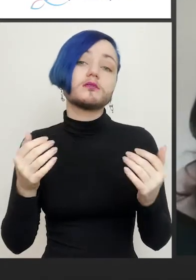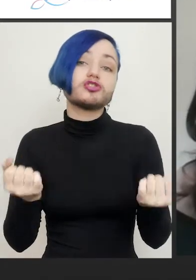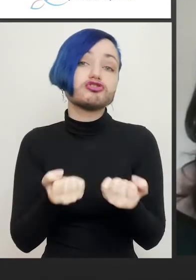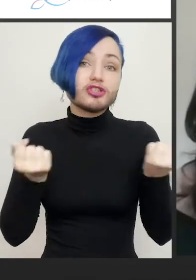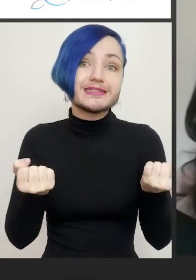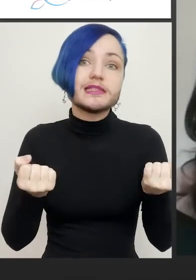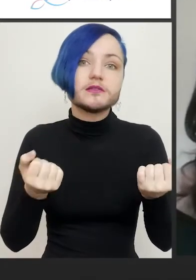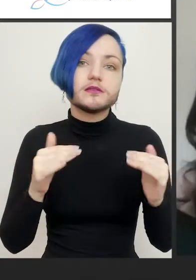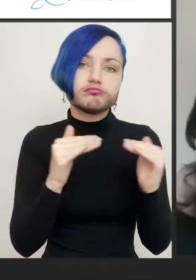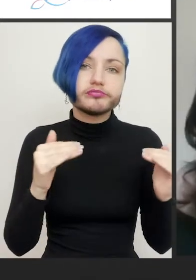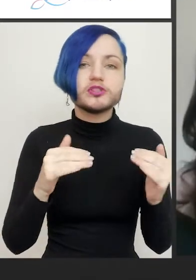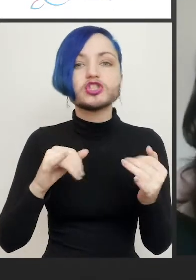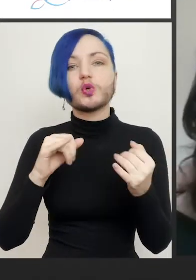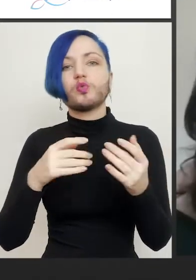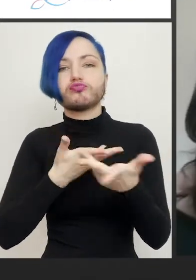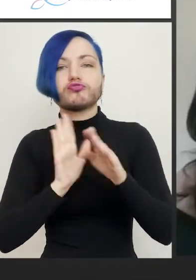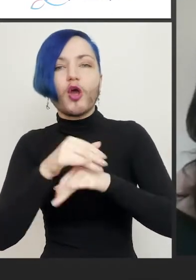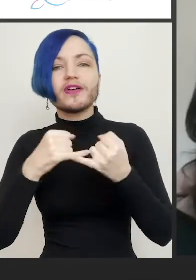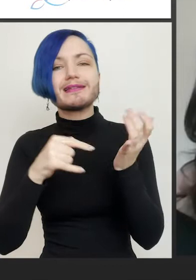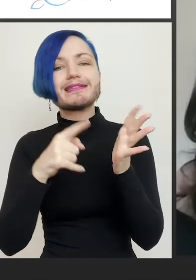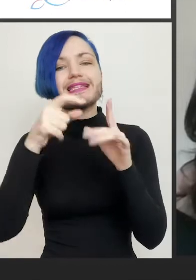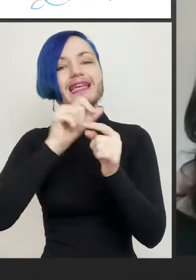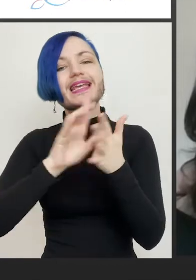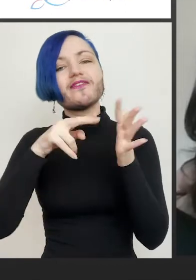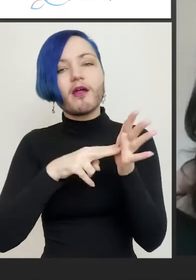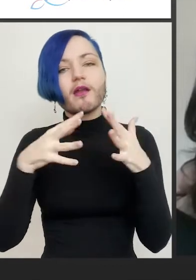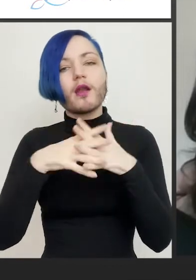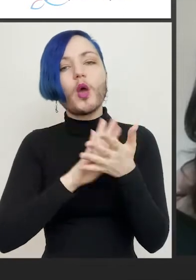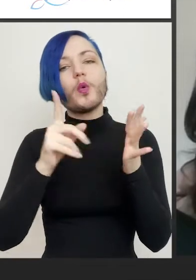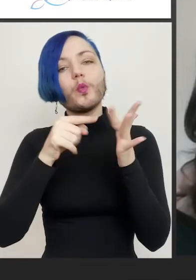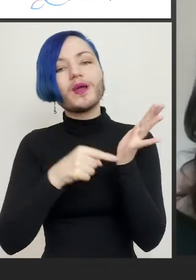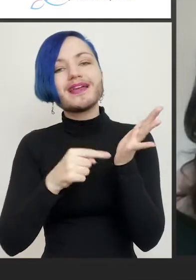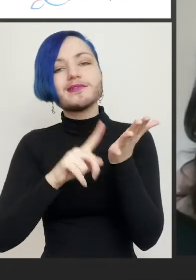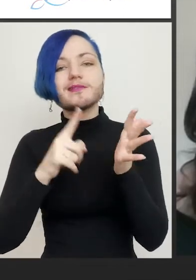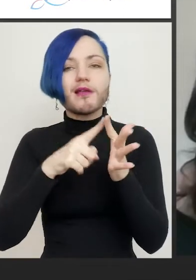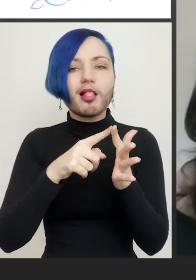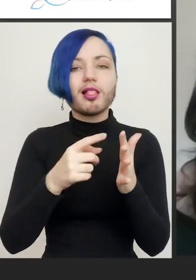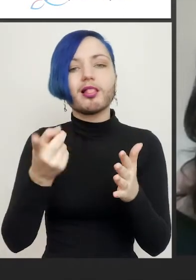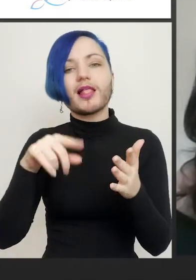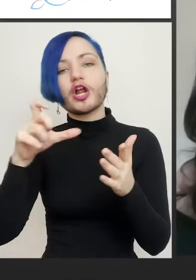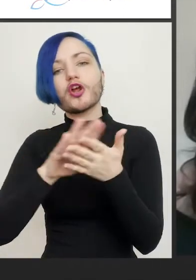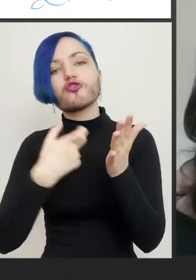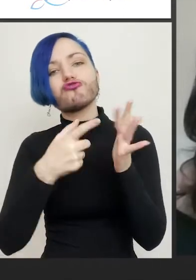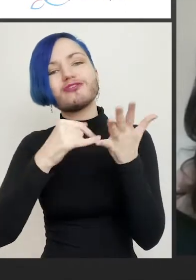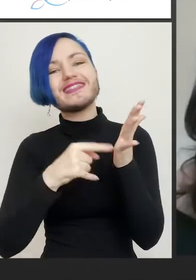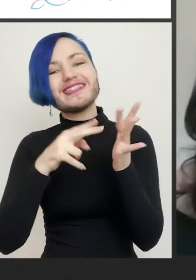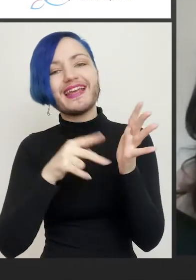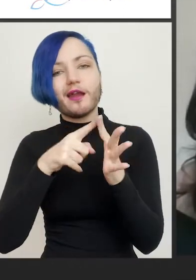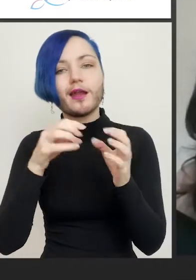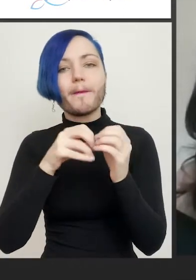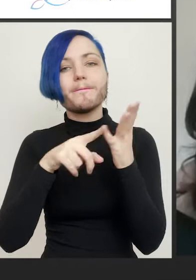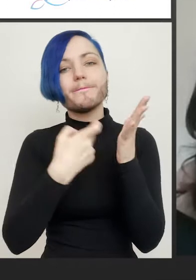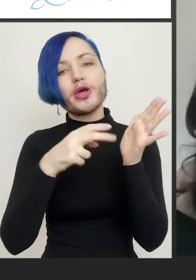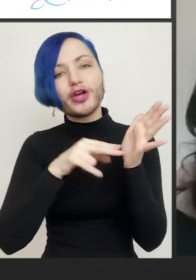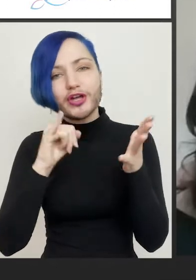Stephen Whittle, Christine Burns, and you know, how rights were won and how rights are being potentially